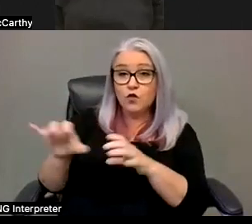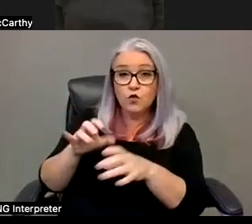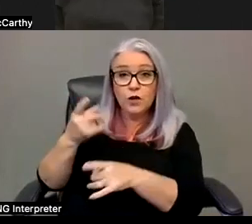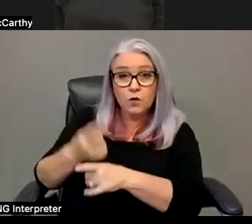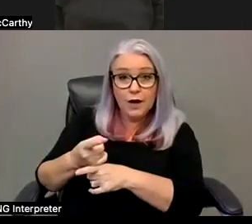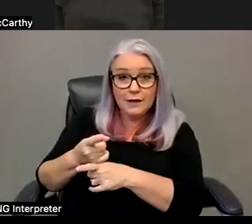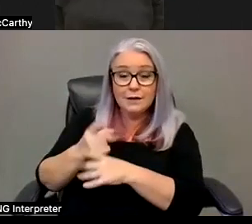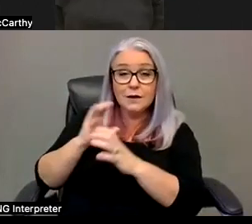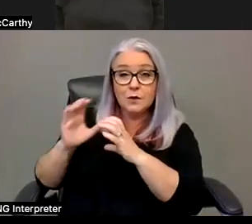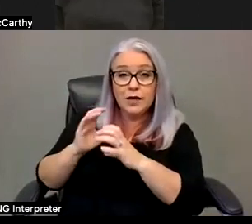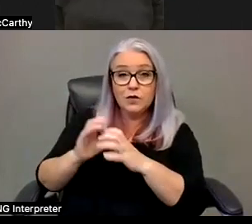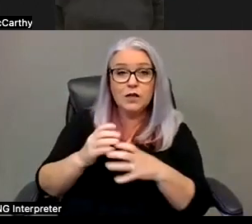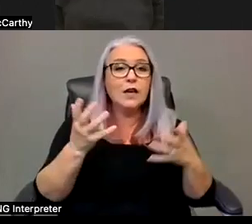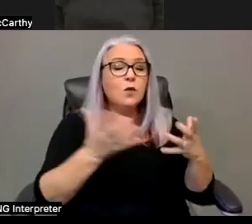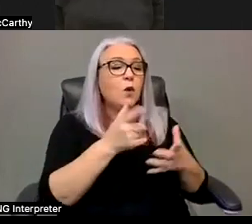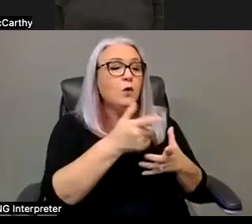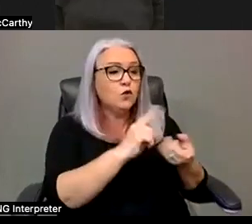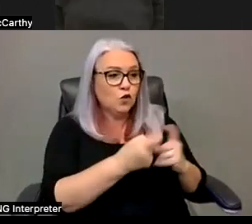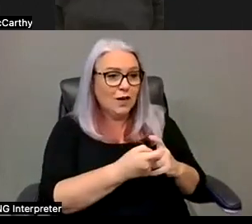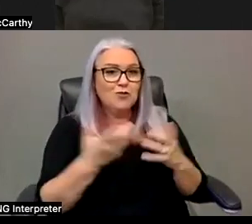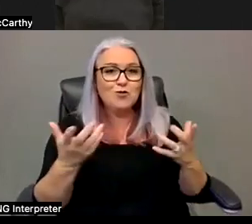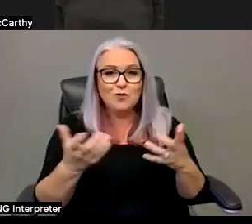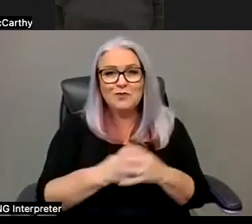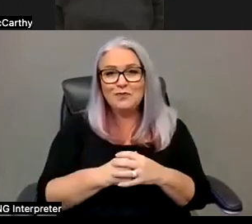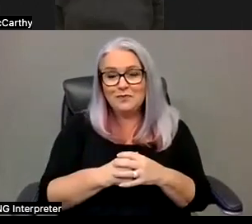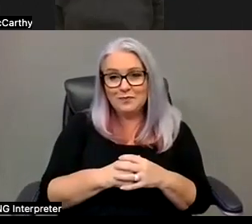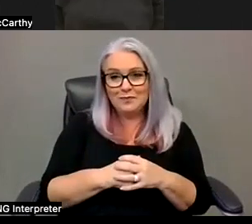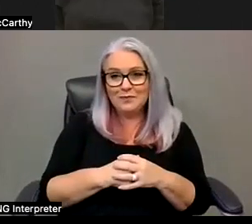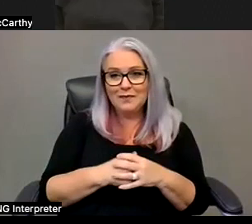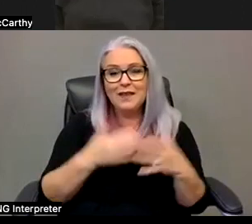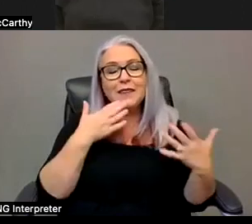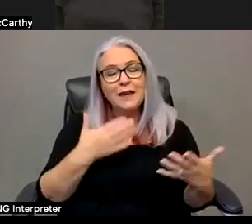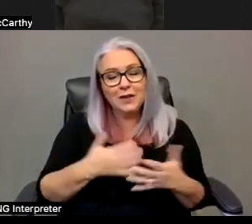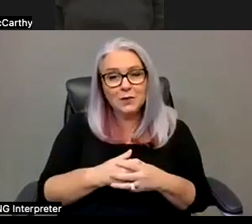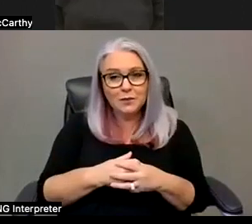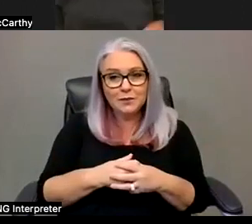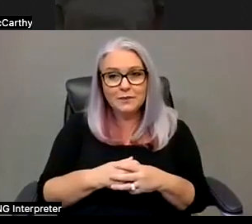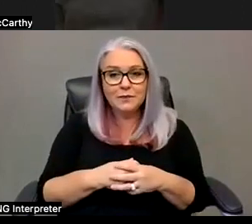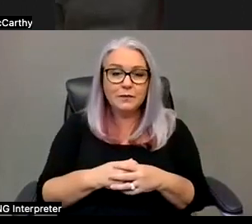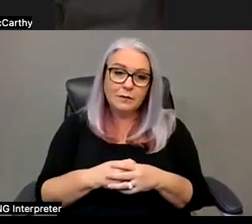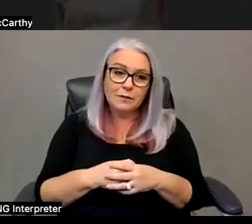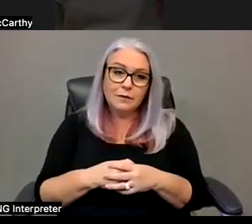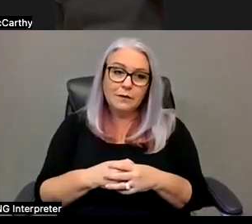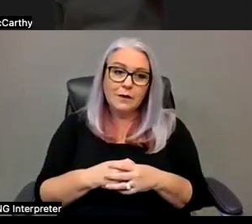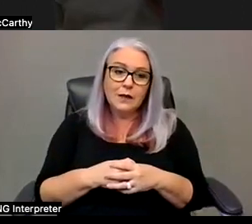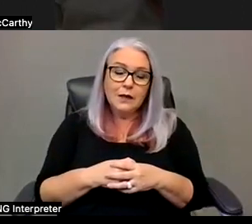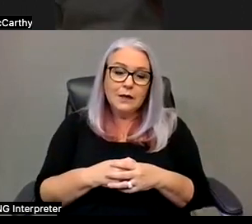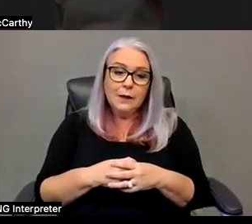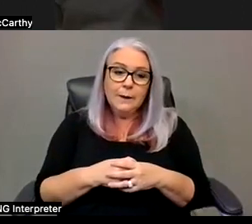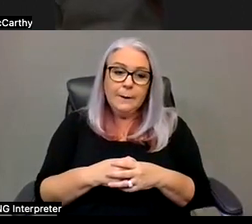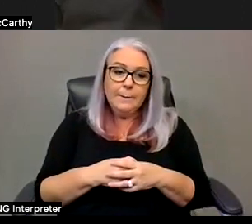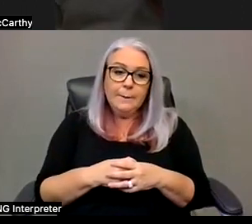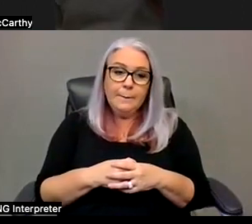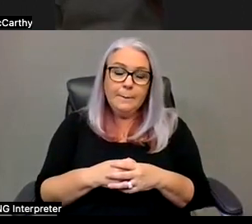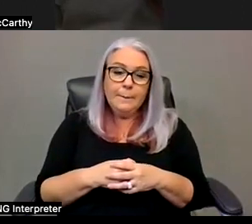communications approach, and what would you change? Thank you. I mean, what the village is getting